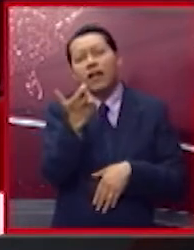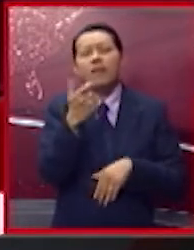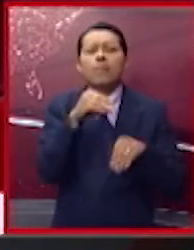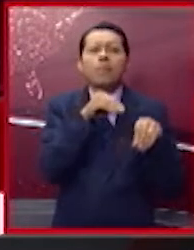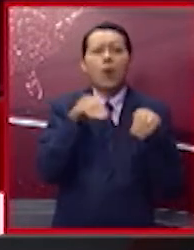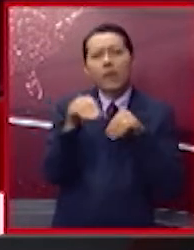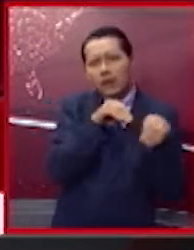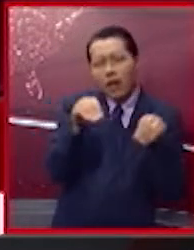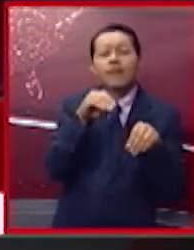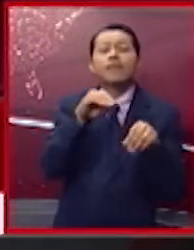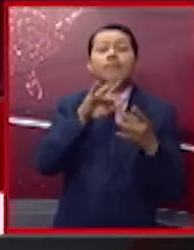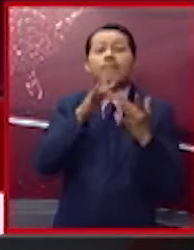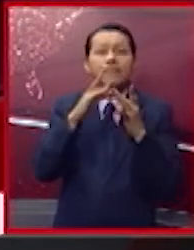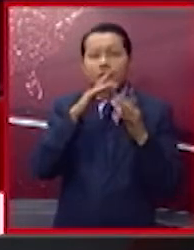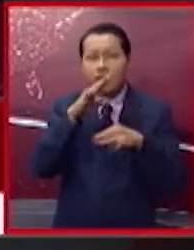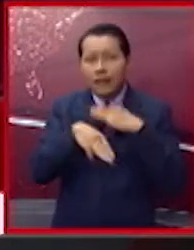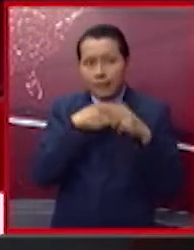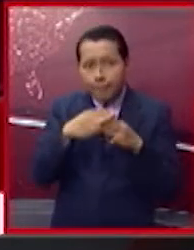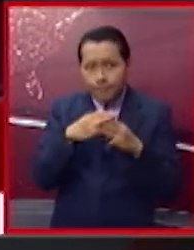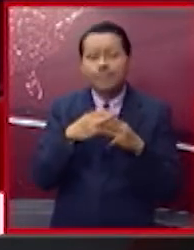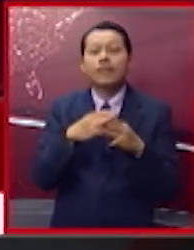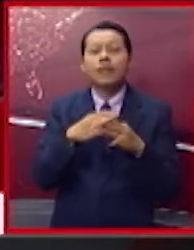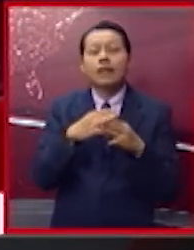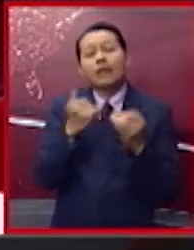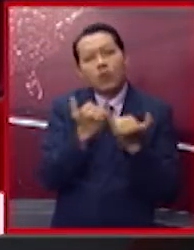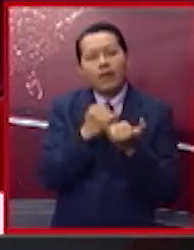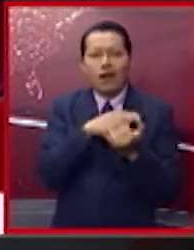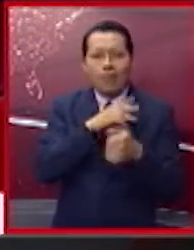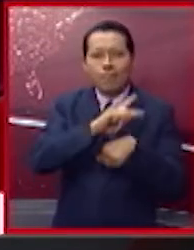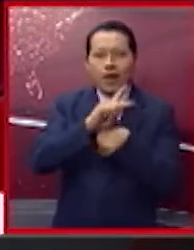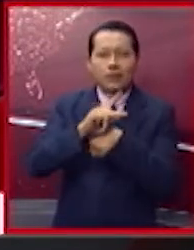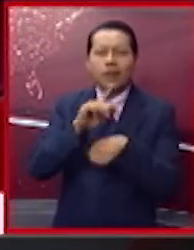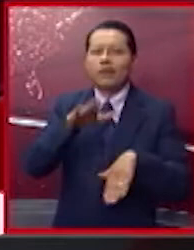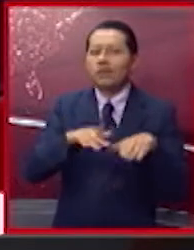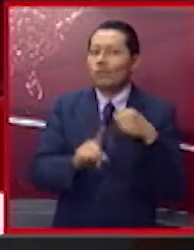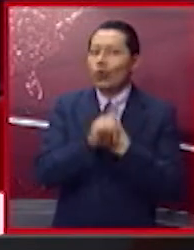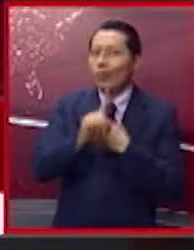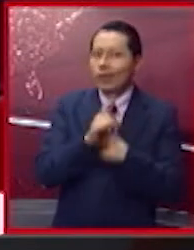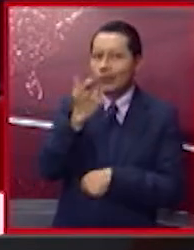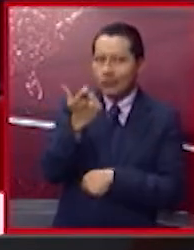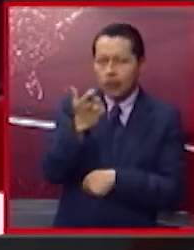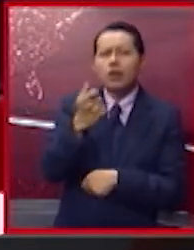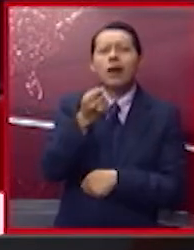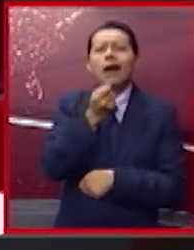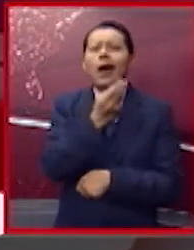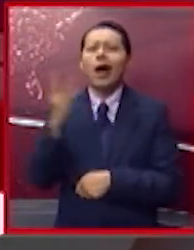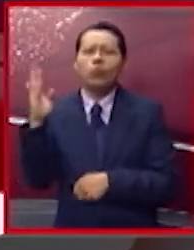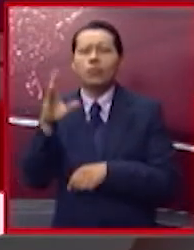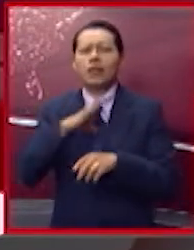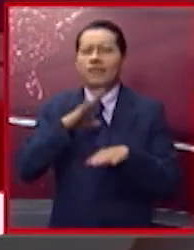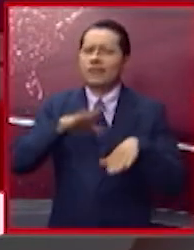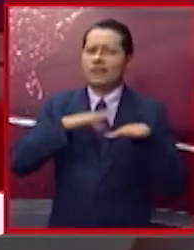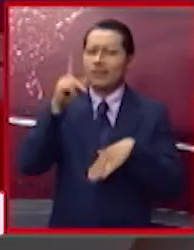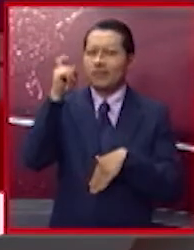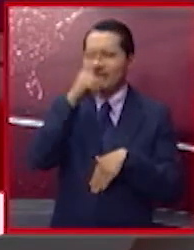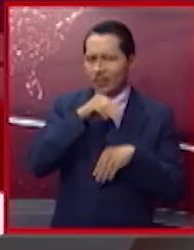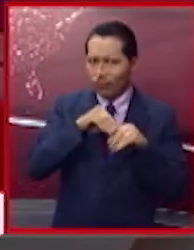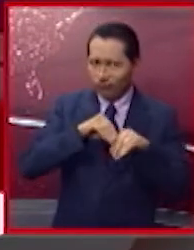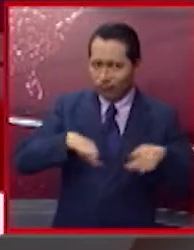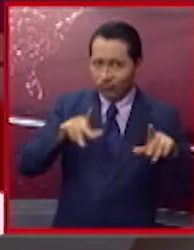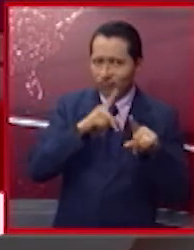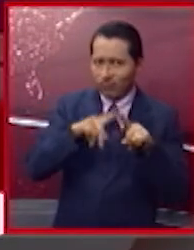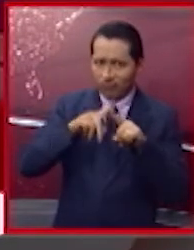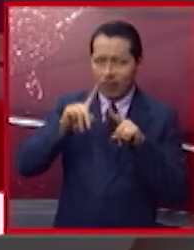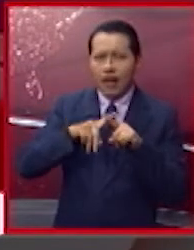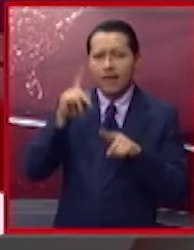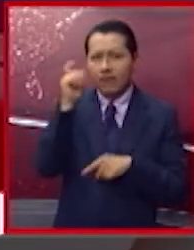financial globalization and financial crises, some of the adverse distributional effects. So I think, you know, if we as